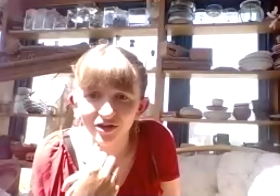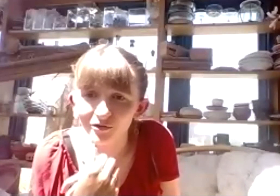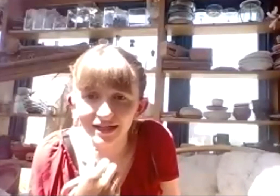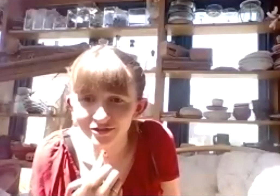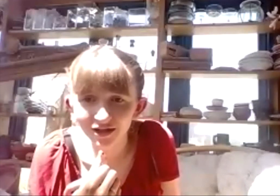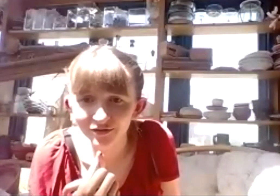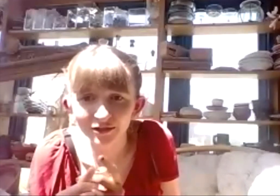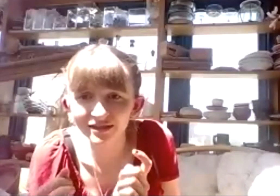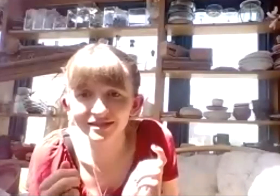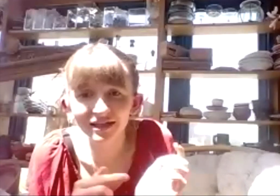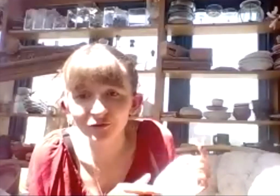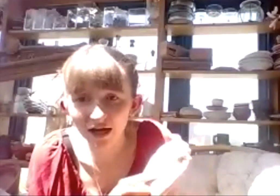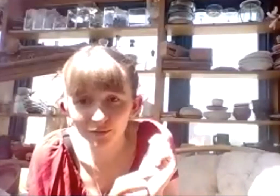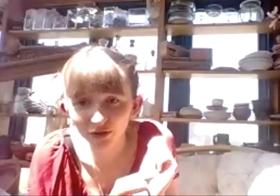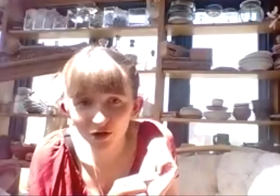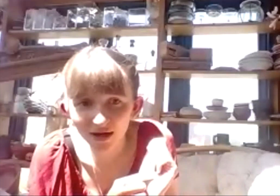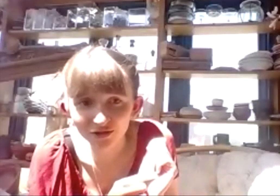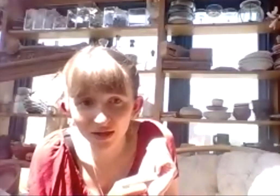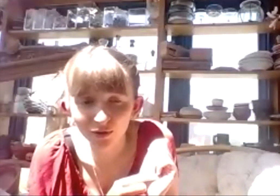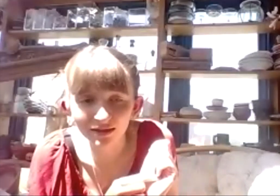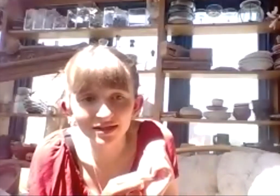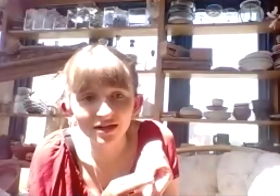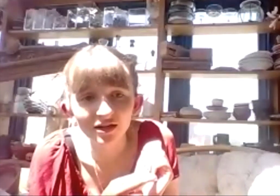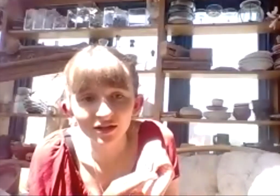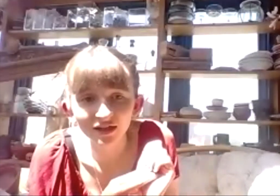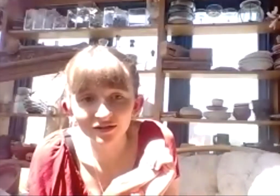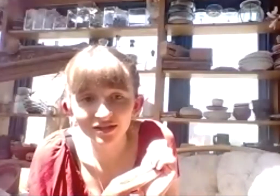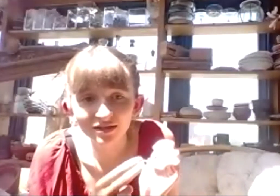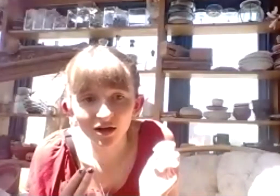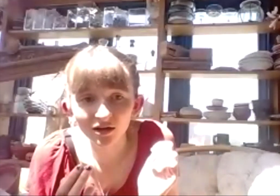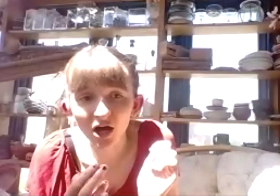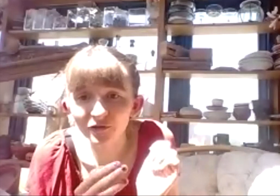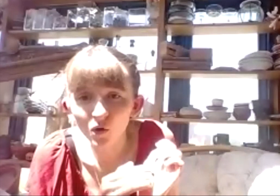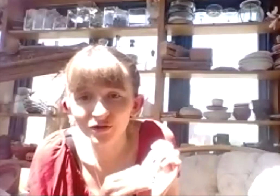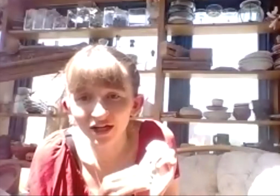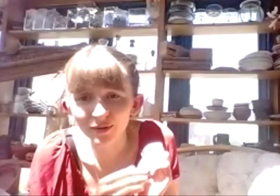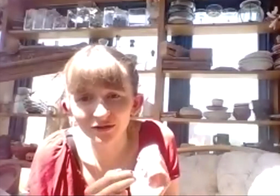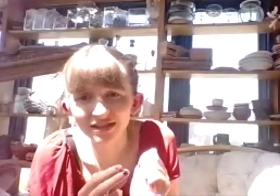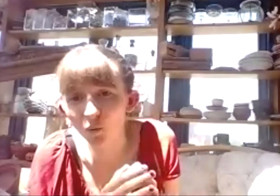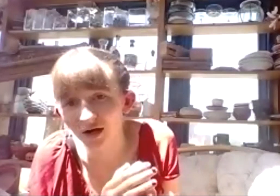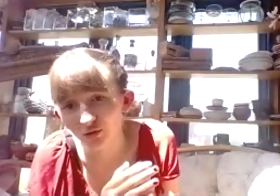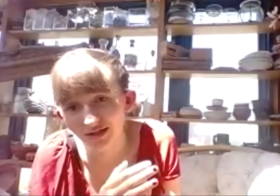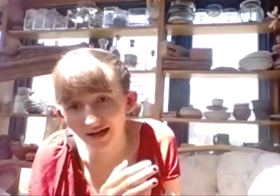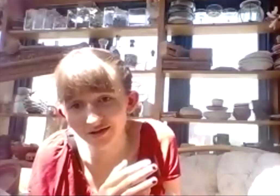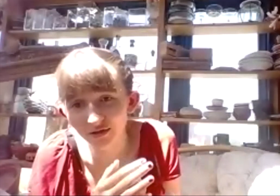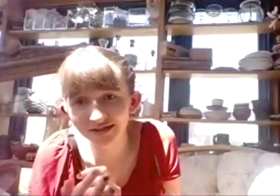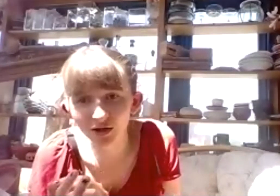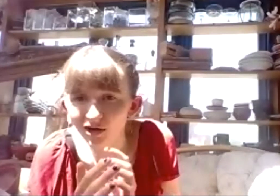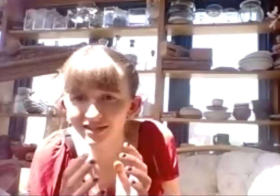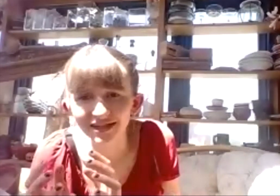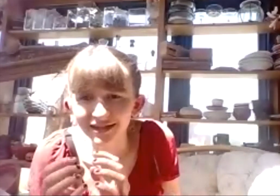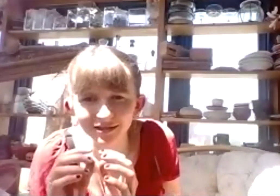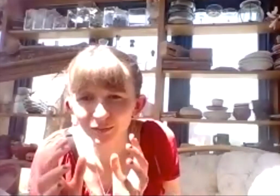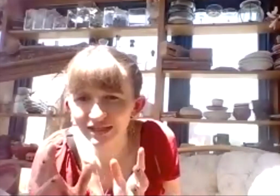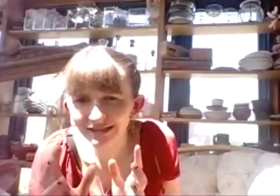just all nature documentaries. David Attenborough has great ones. There's a lot of old documentaries like Walking with Dinosaurs that